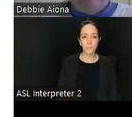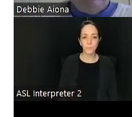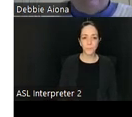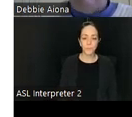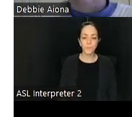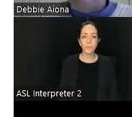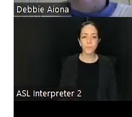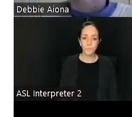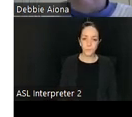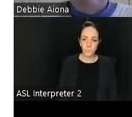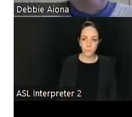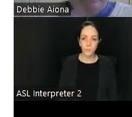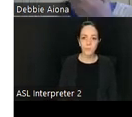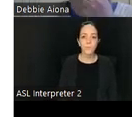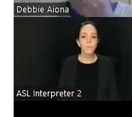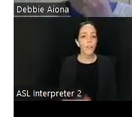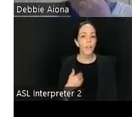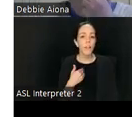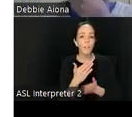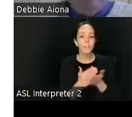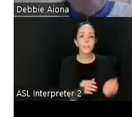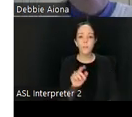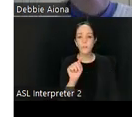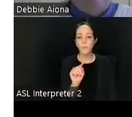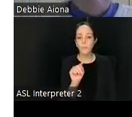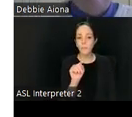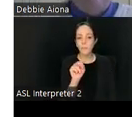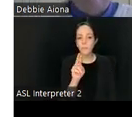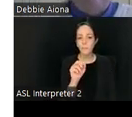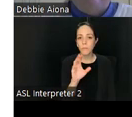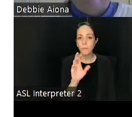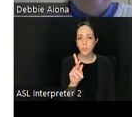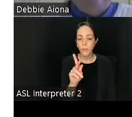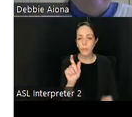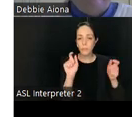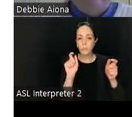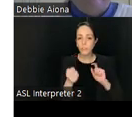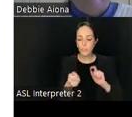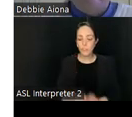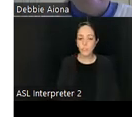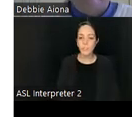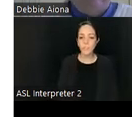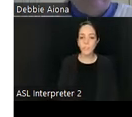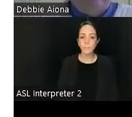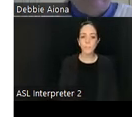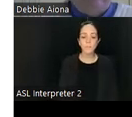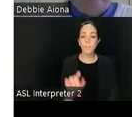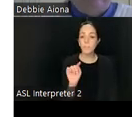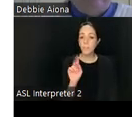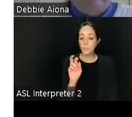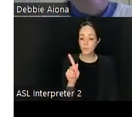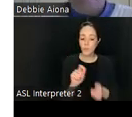There are track changes. Let's see. So the track change is